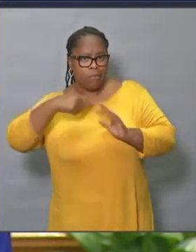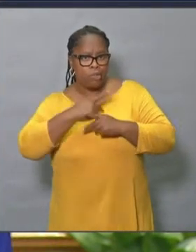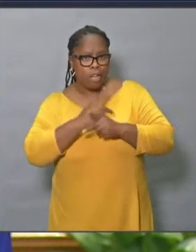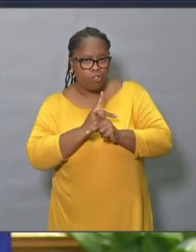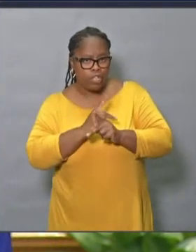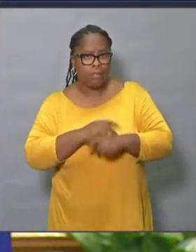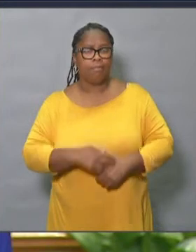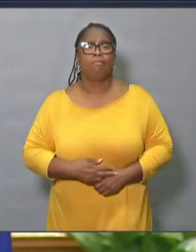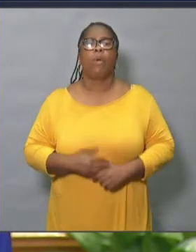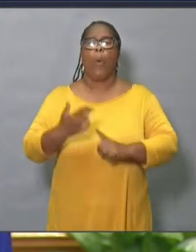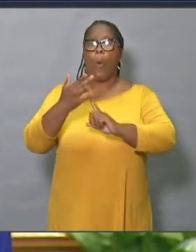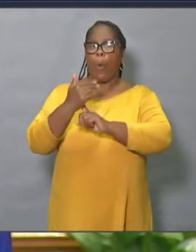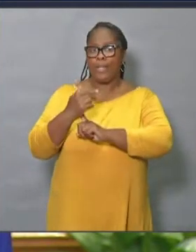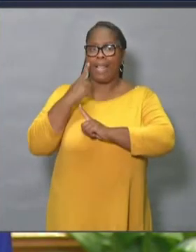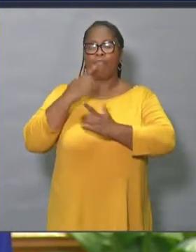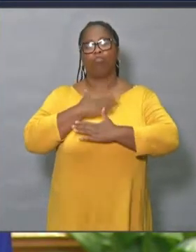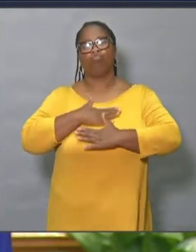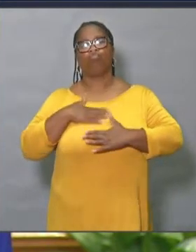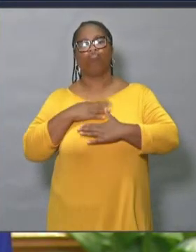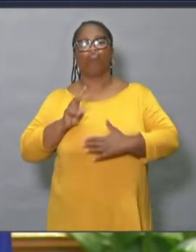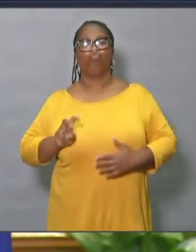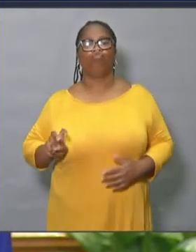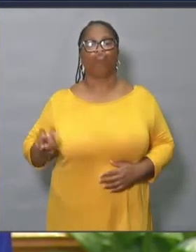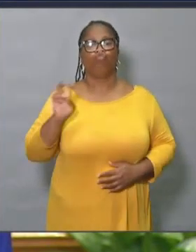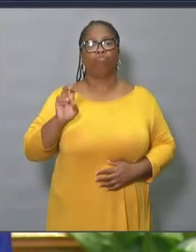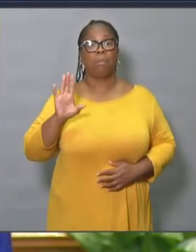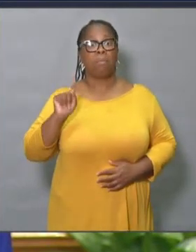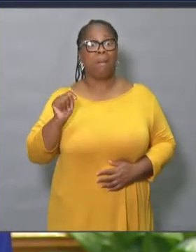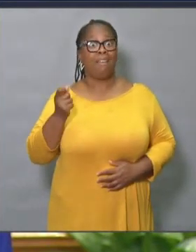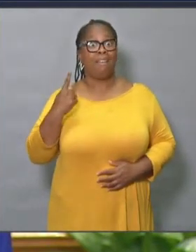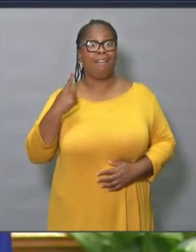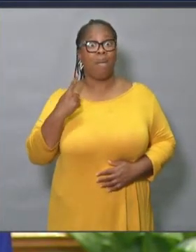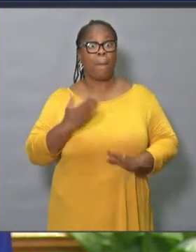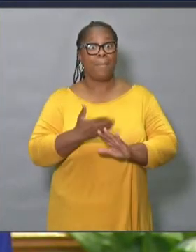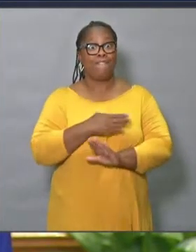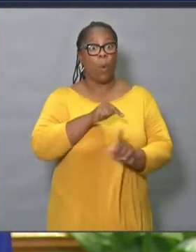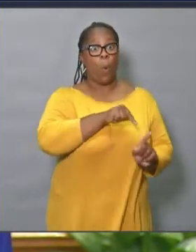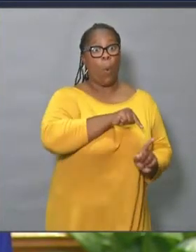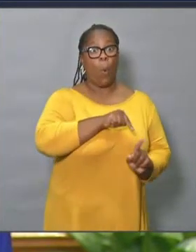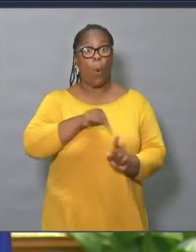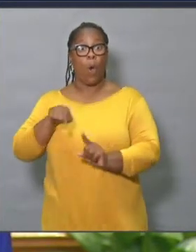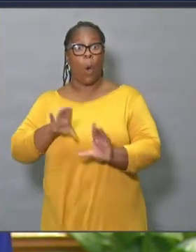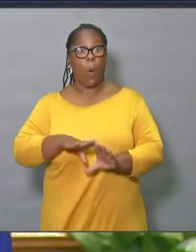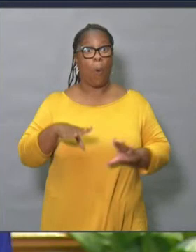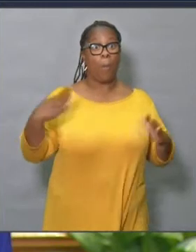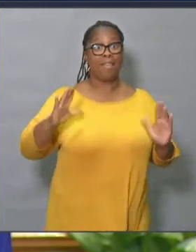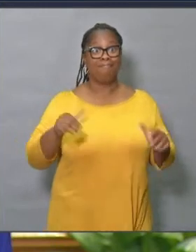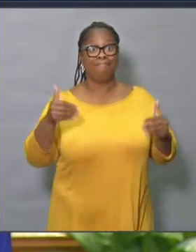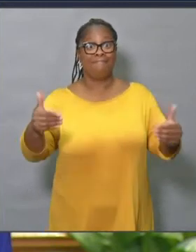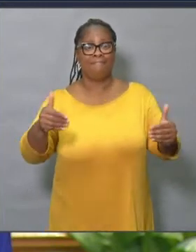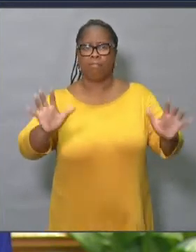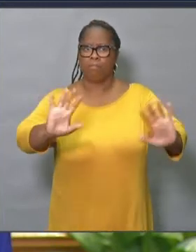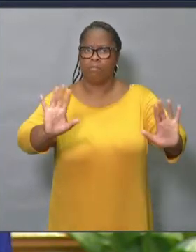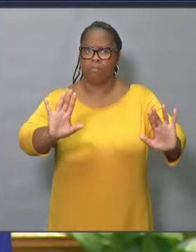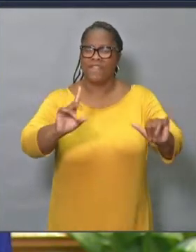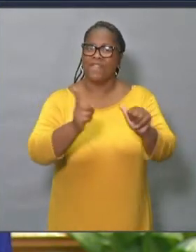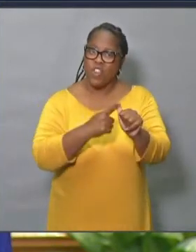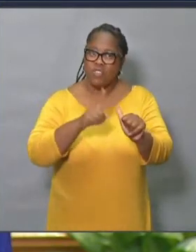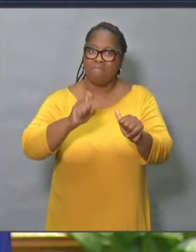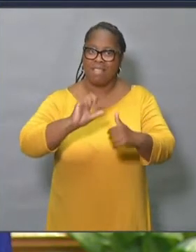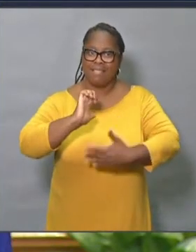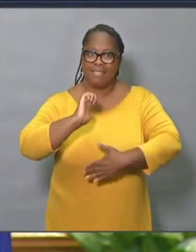for leisure travel. Before a business can reopen, they must implement the